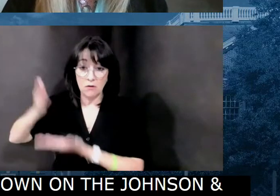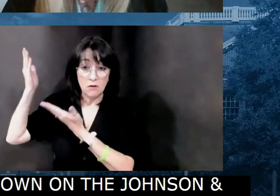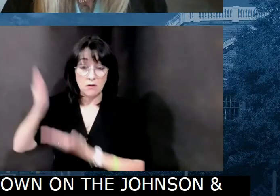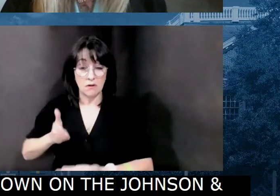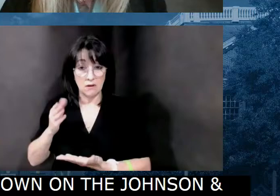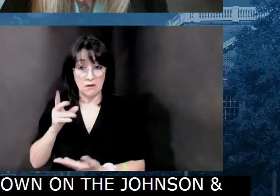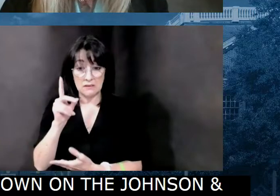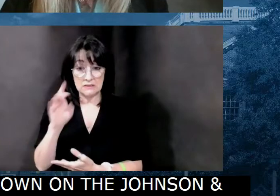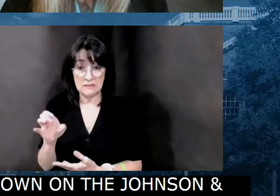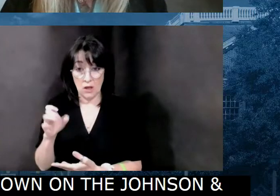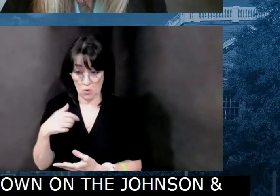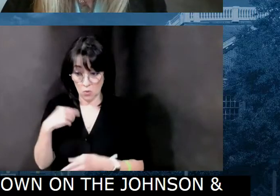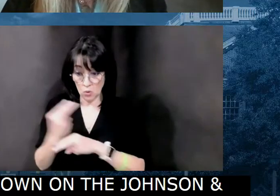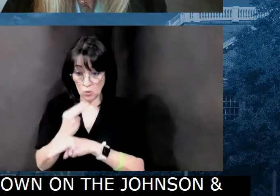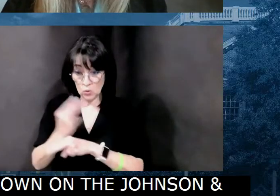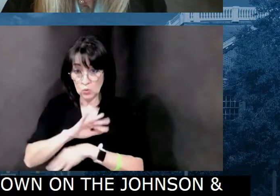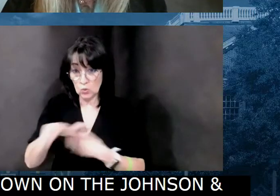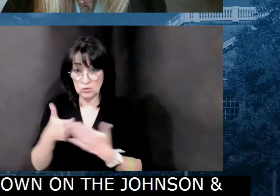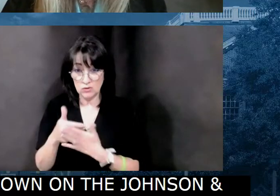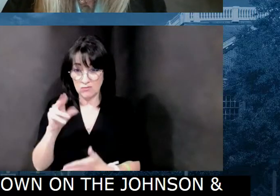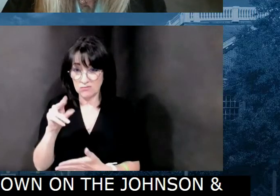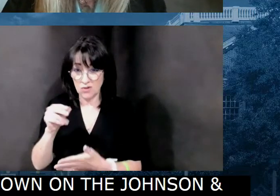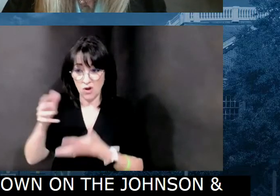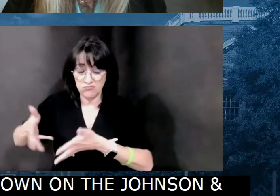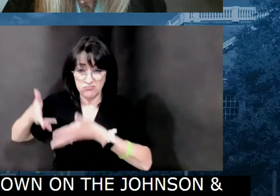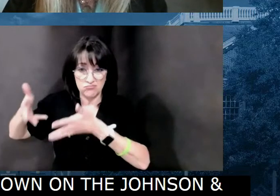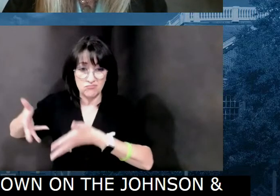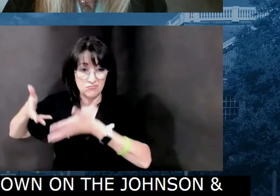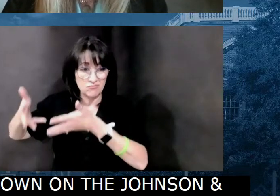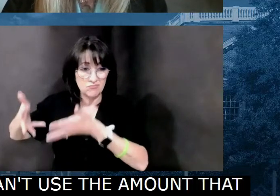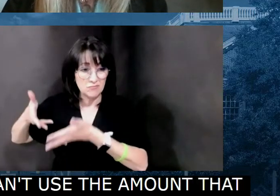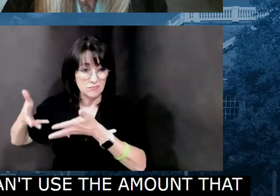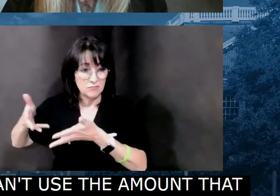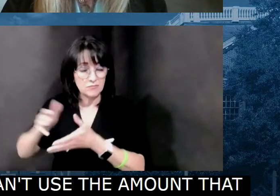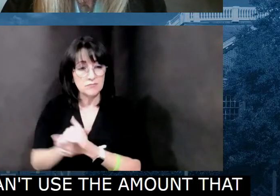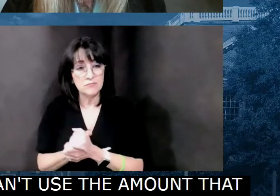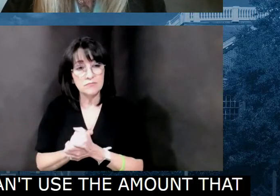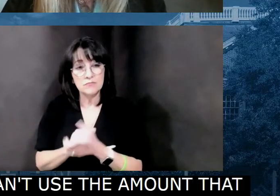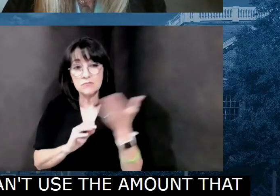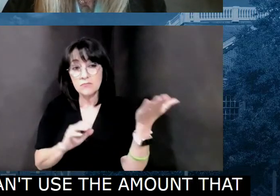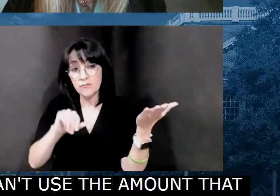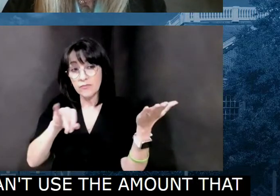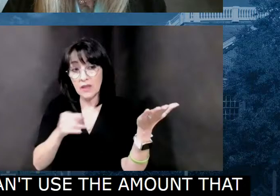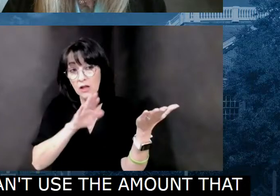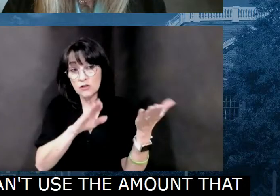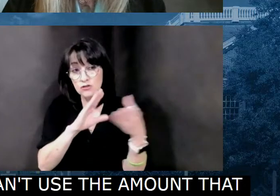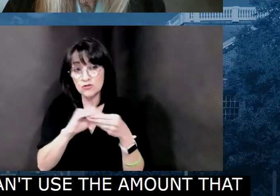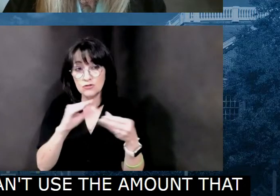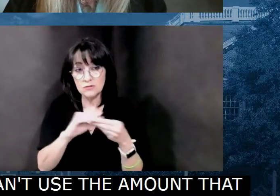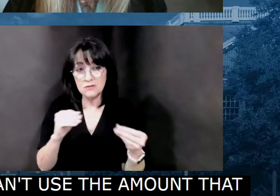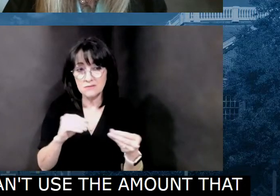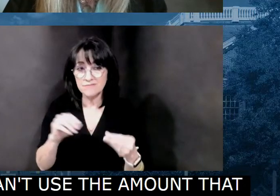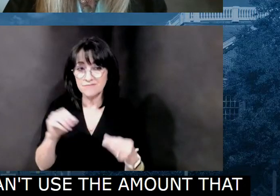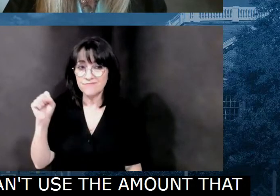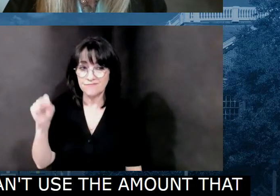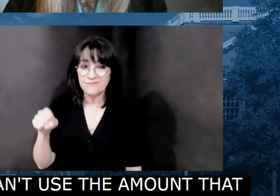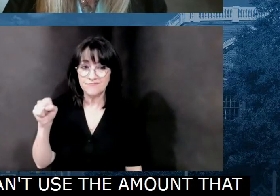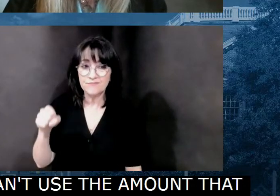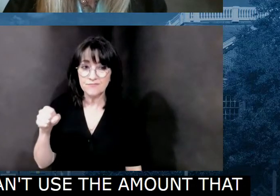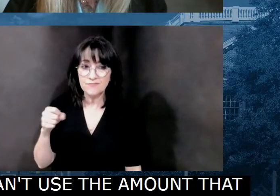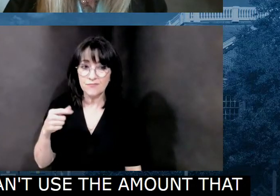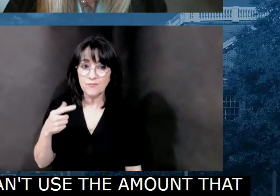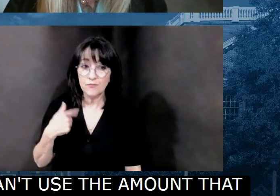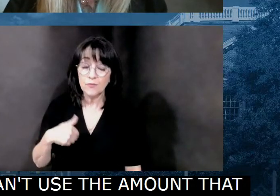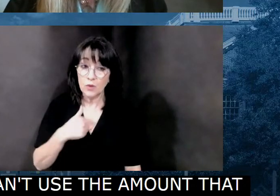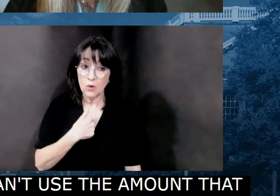any update there? So the only other thing I'll add is, we've taken what we can to make sure we could secure it